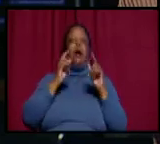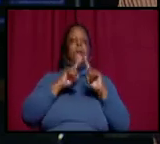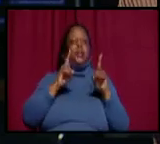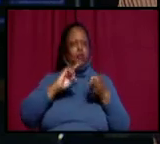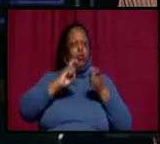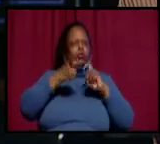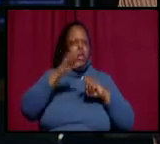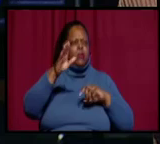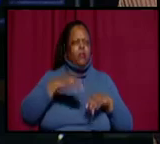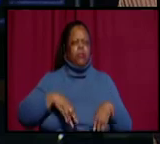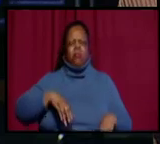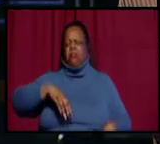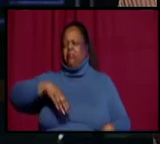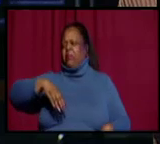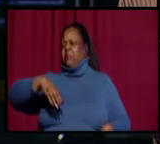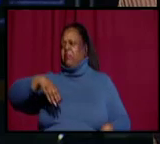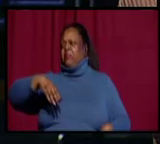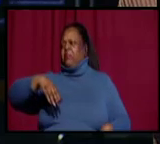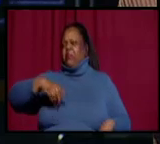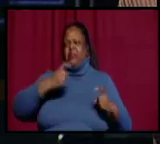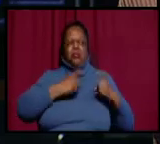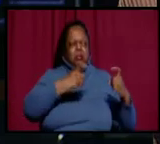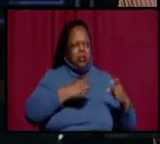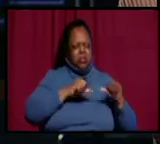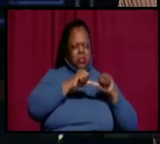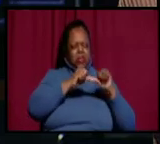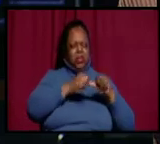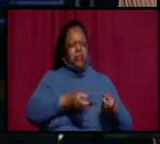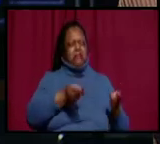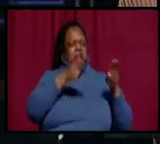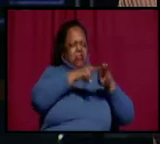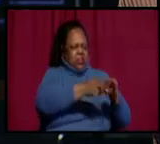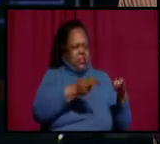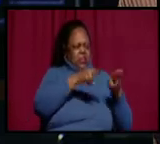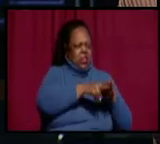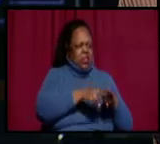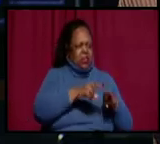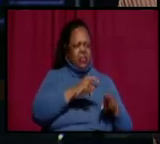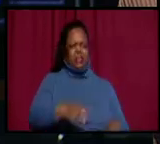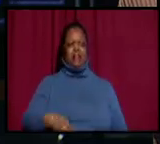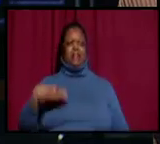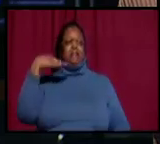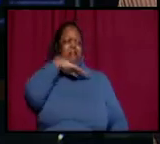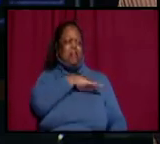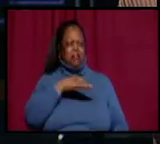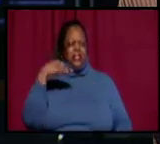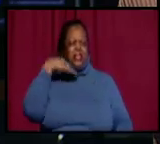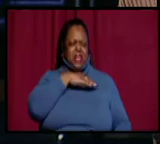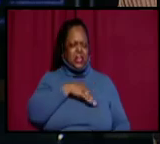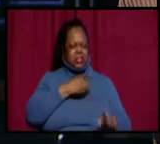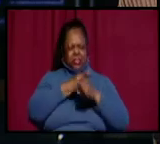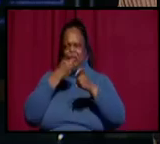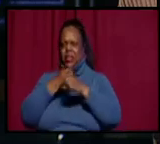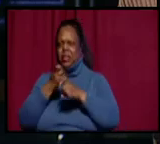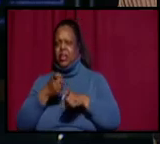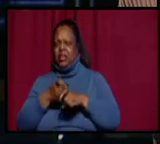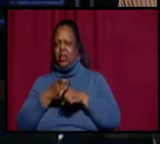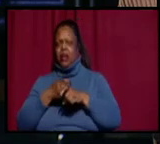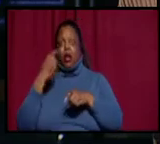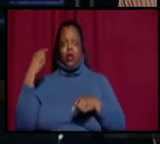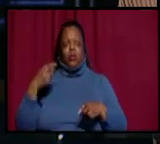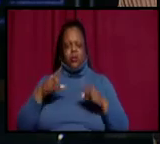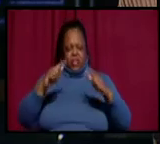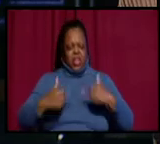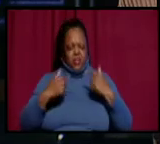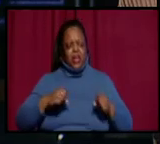from your wicked ways? Are you still in fornication and adultery and walking in lies and deception? Are you still walking in